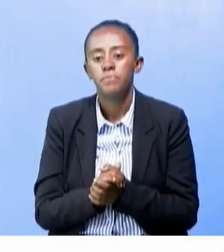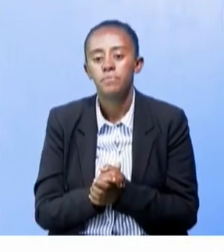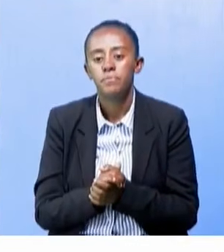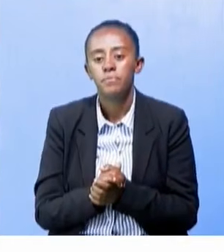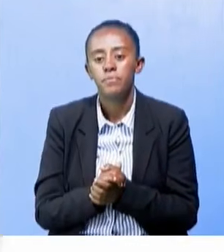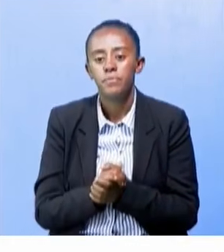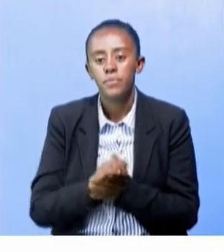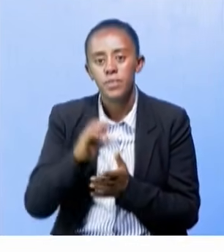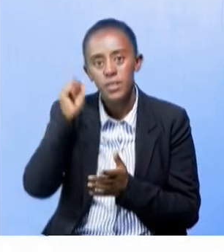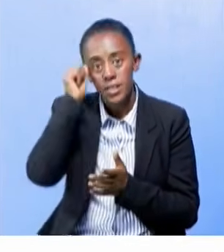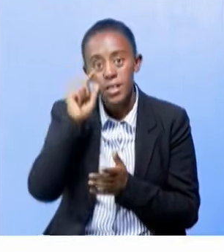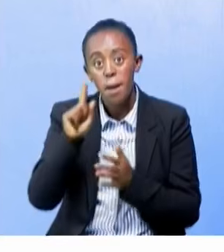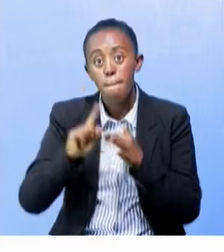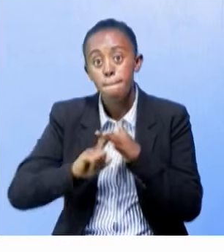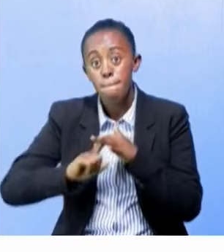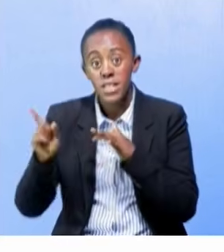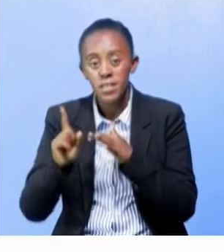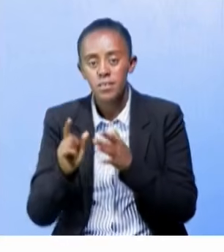he missed